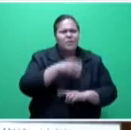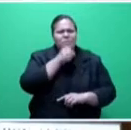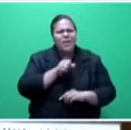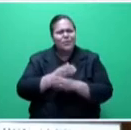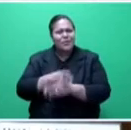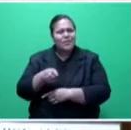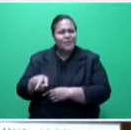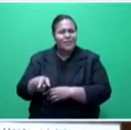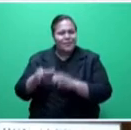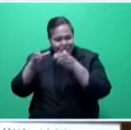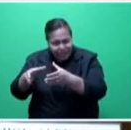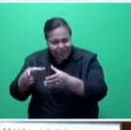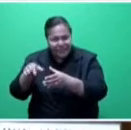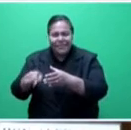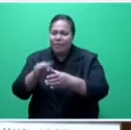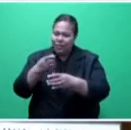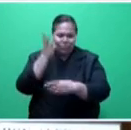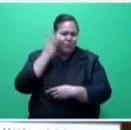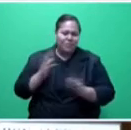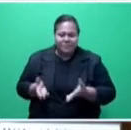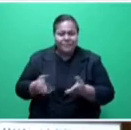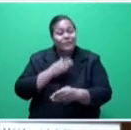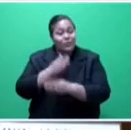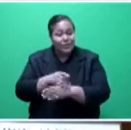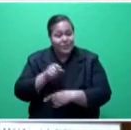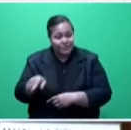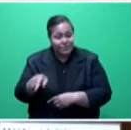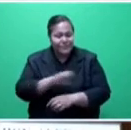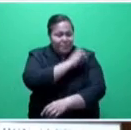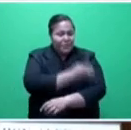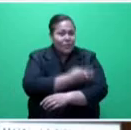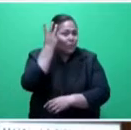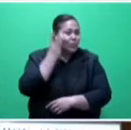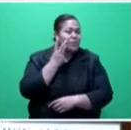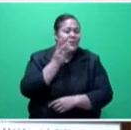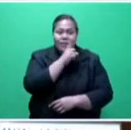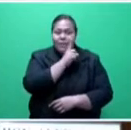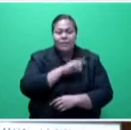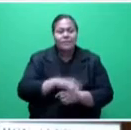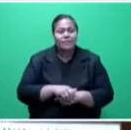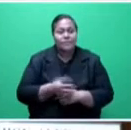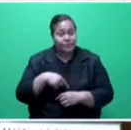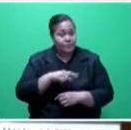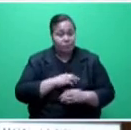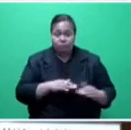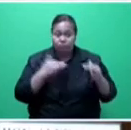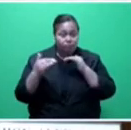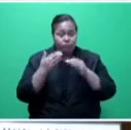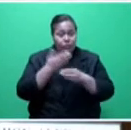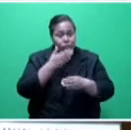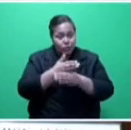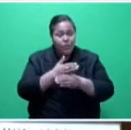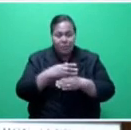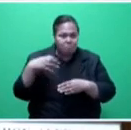fields in our quest for gender equality and the empowerment of women and girls. For an equitable and vibrant workforce that is geared